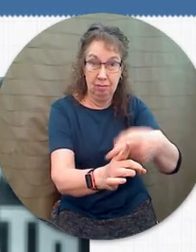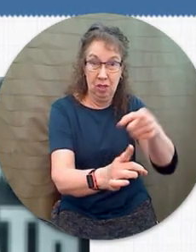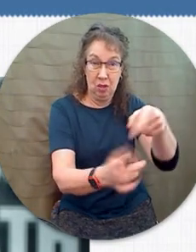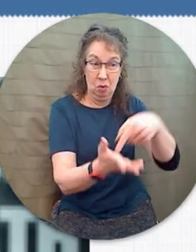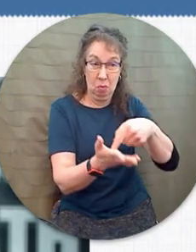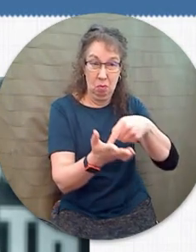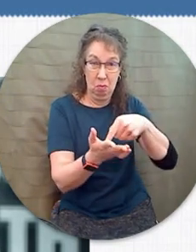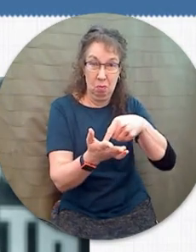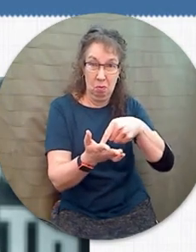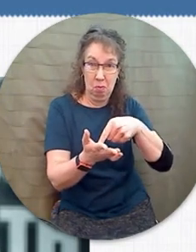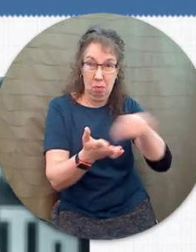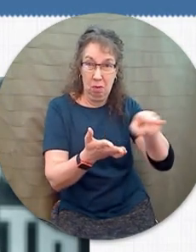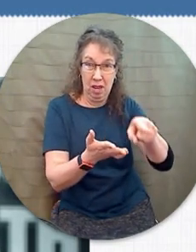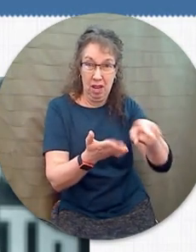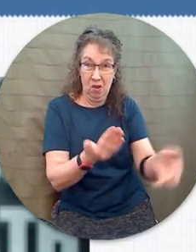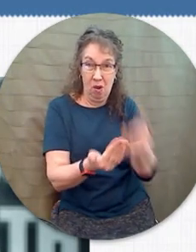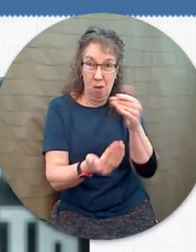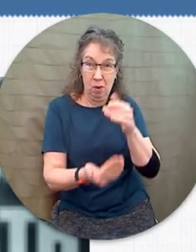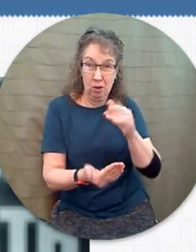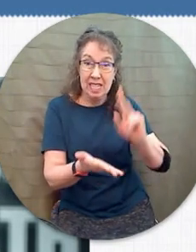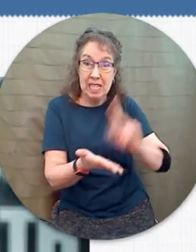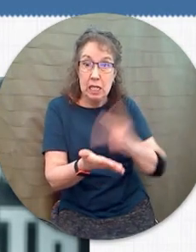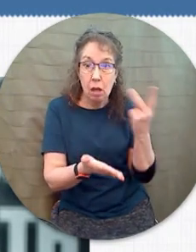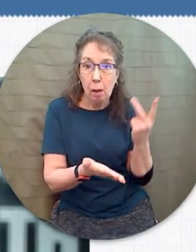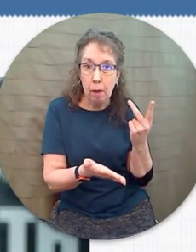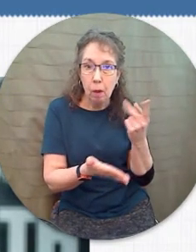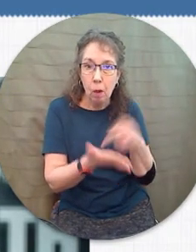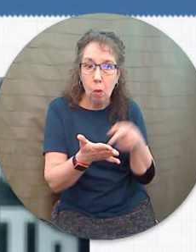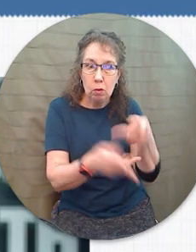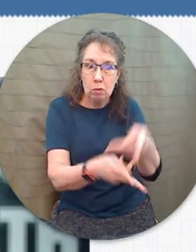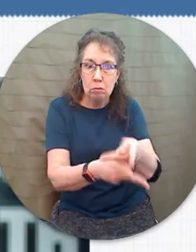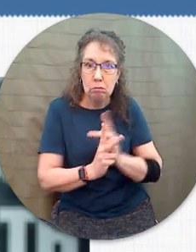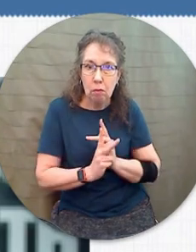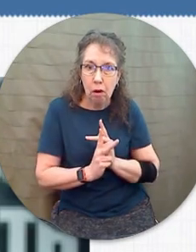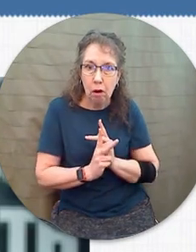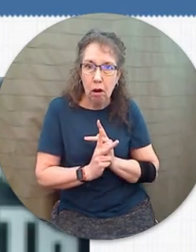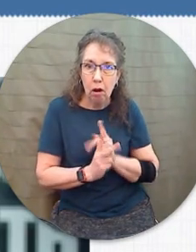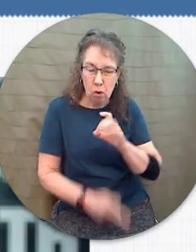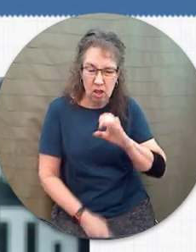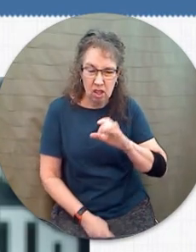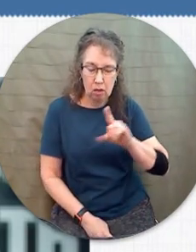you pay almost double what you borrowed. Like